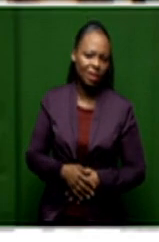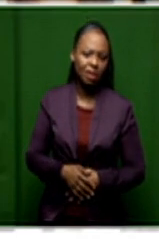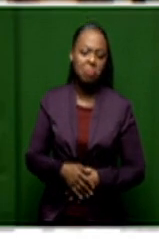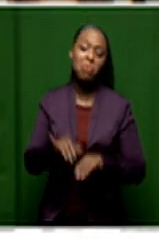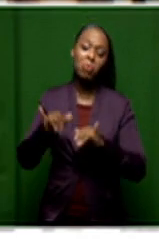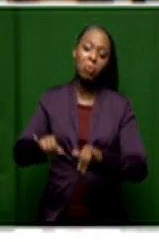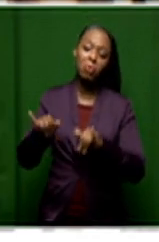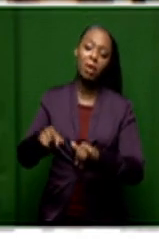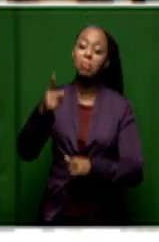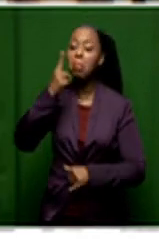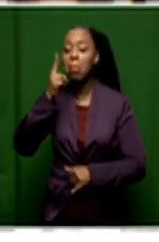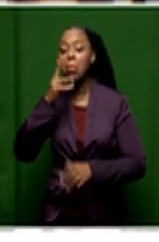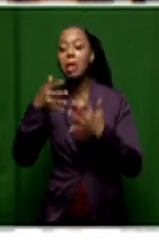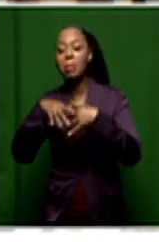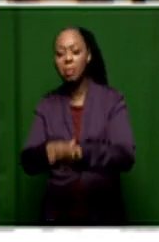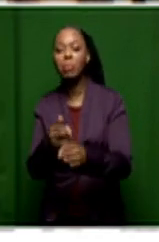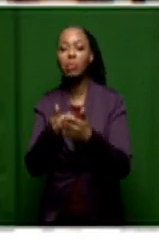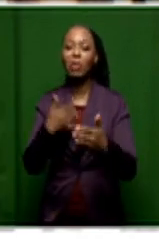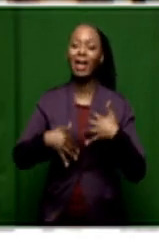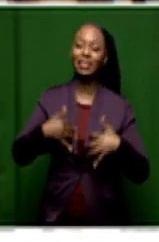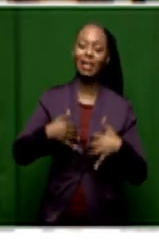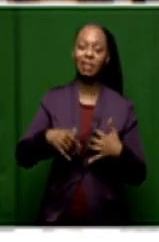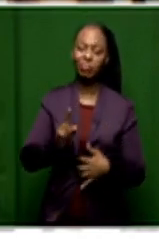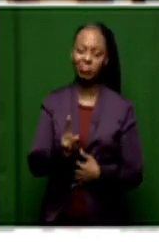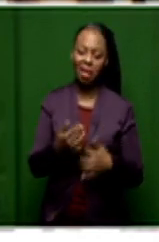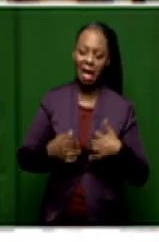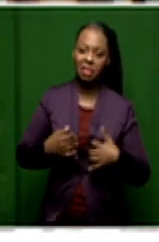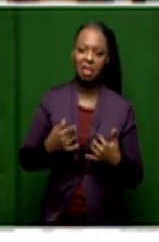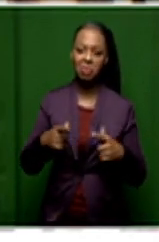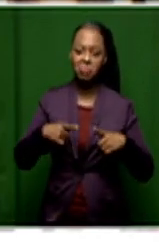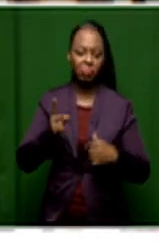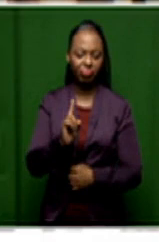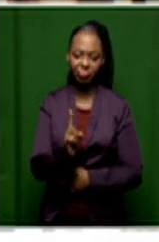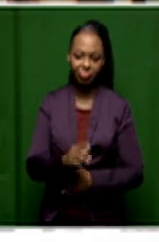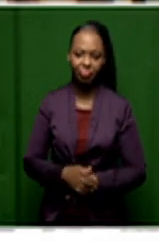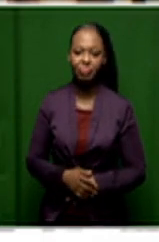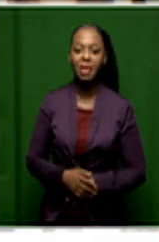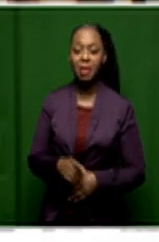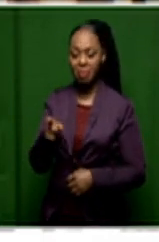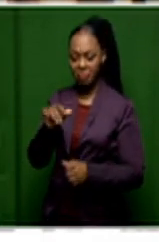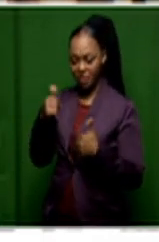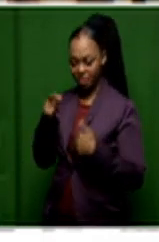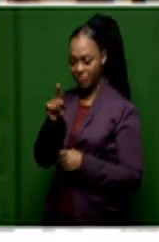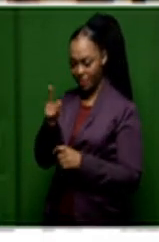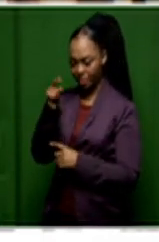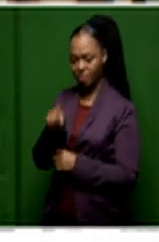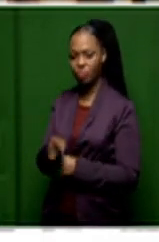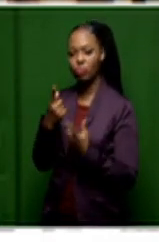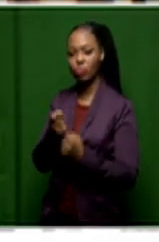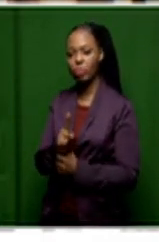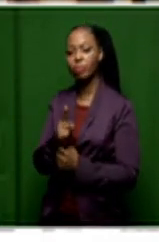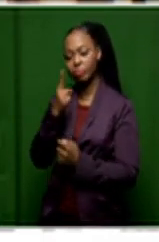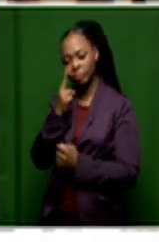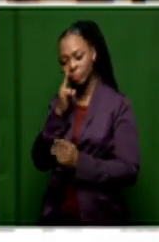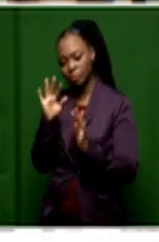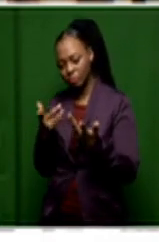the implementation before we get too excited. And that's, I think, where it lies. And herein lie the